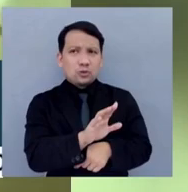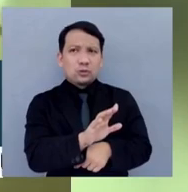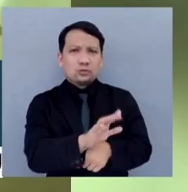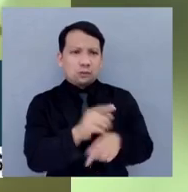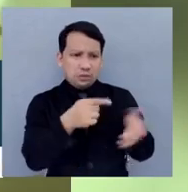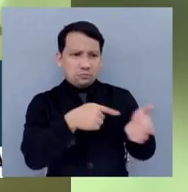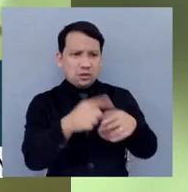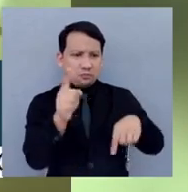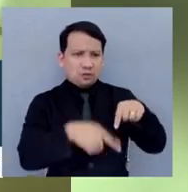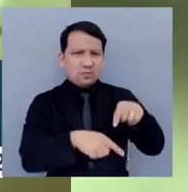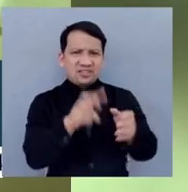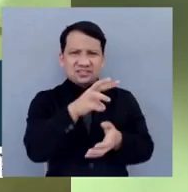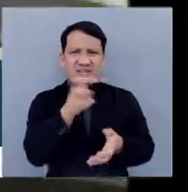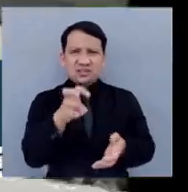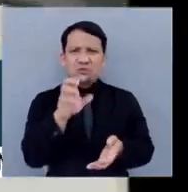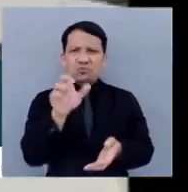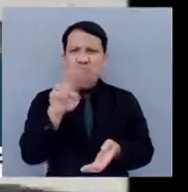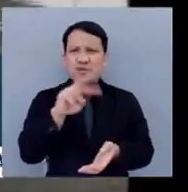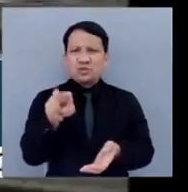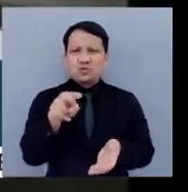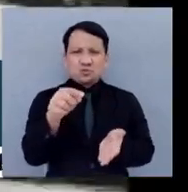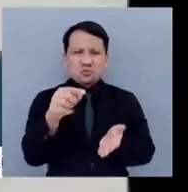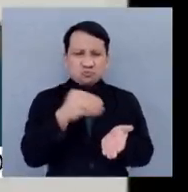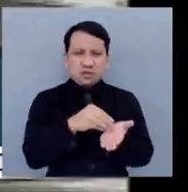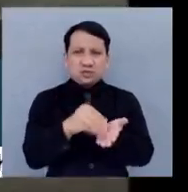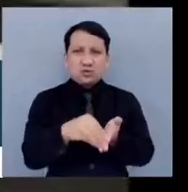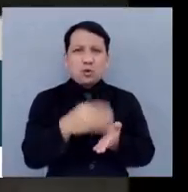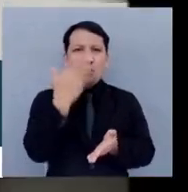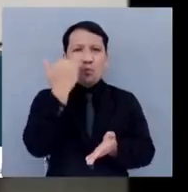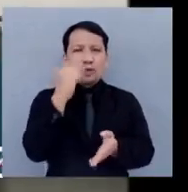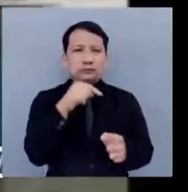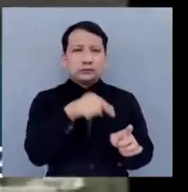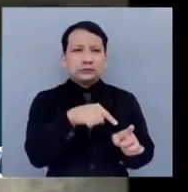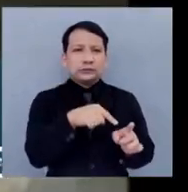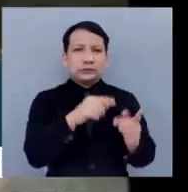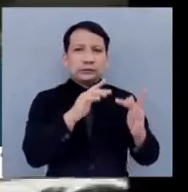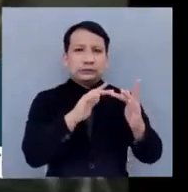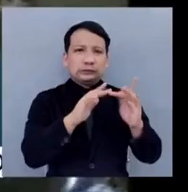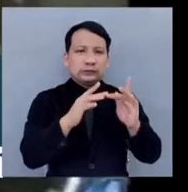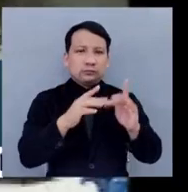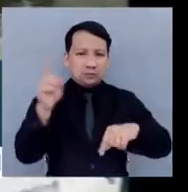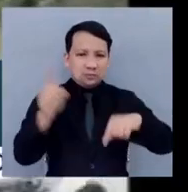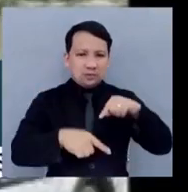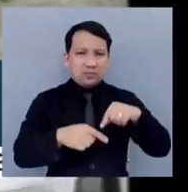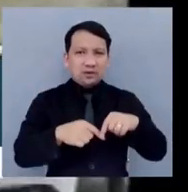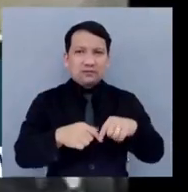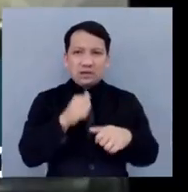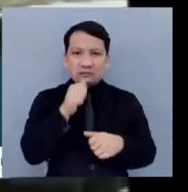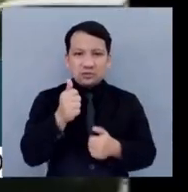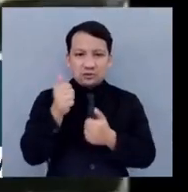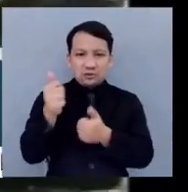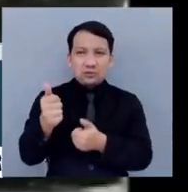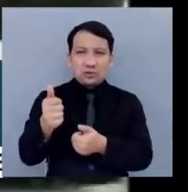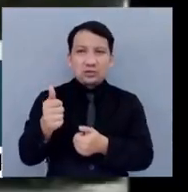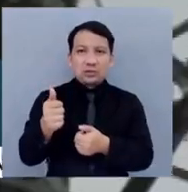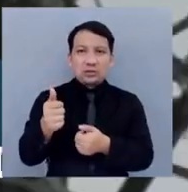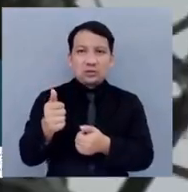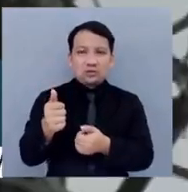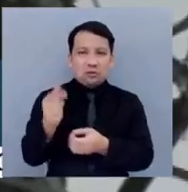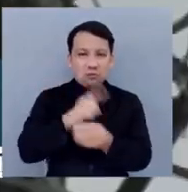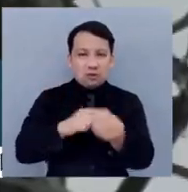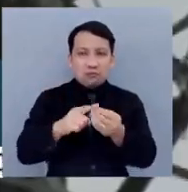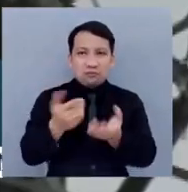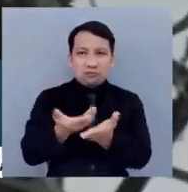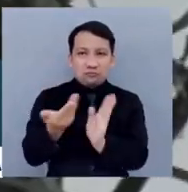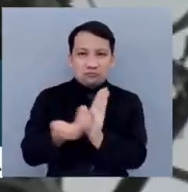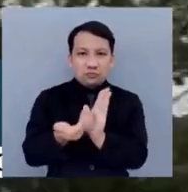of 622 million pesos for interconnection penalties and failure to address fraudulent calls that are using